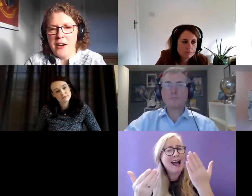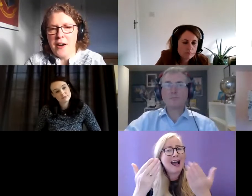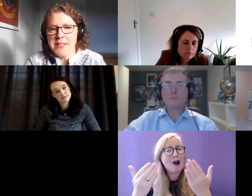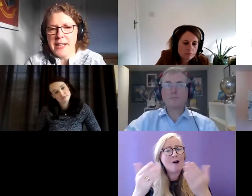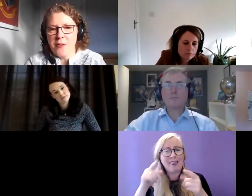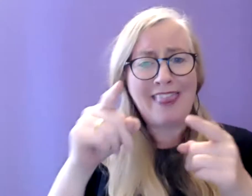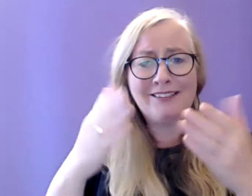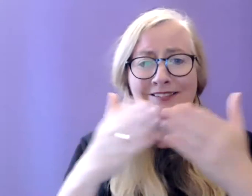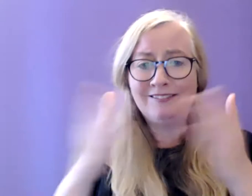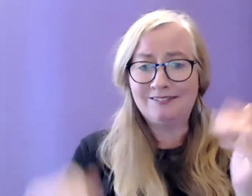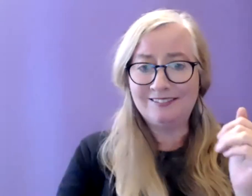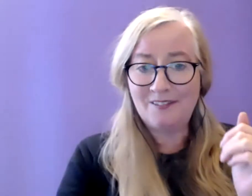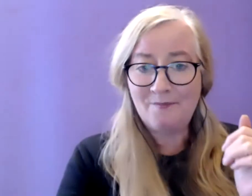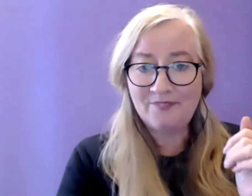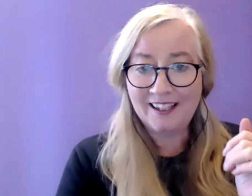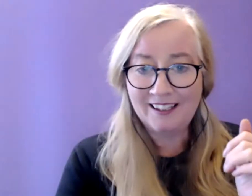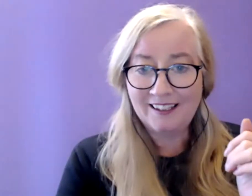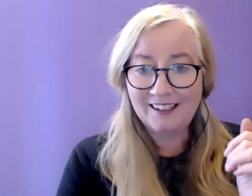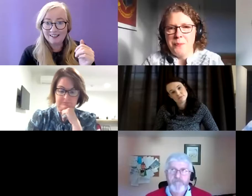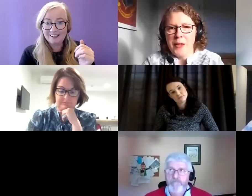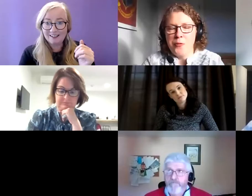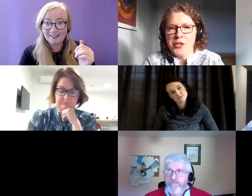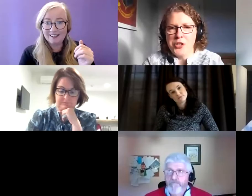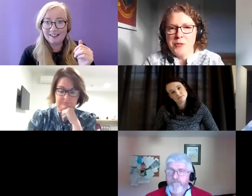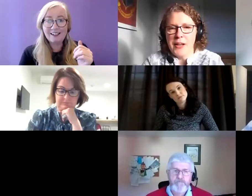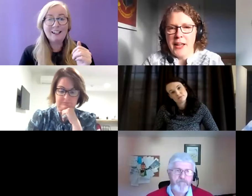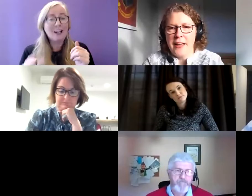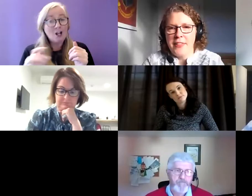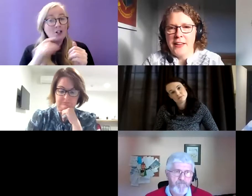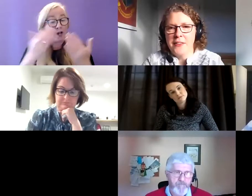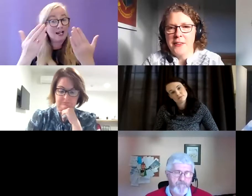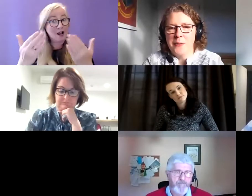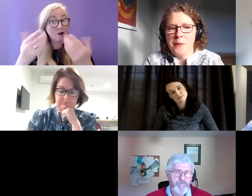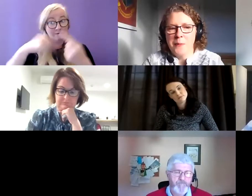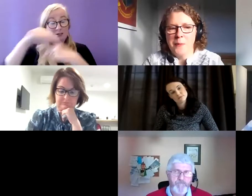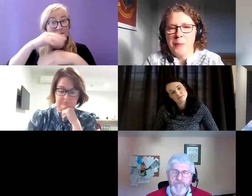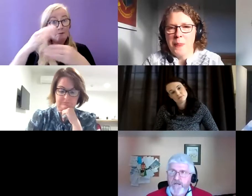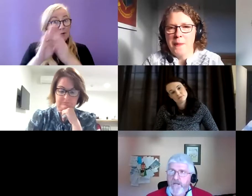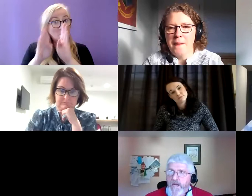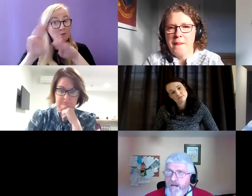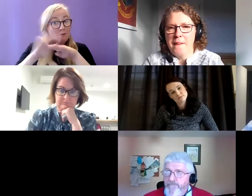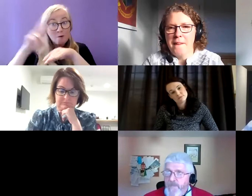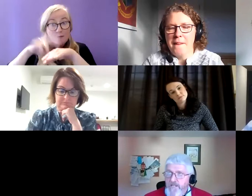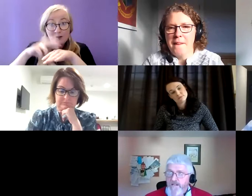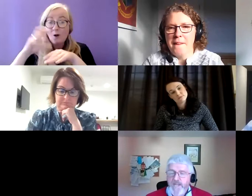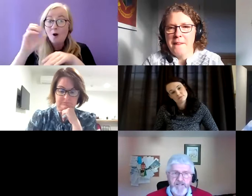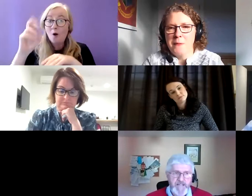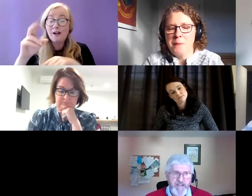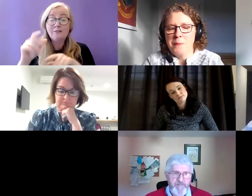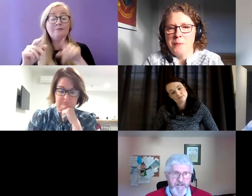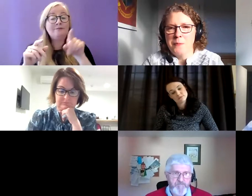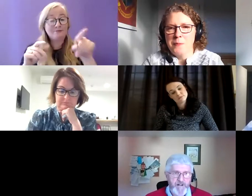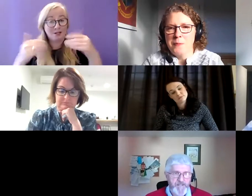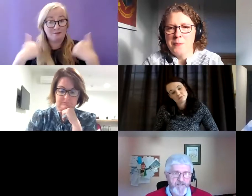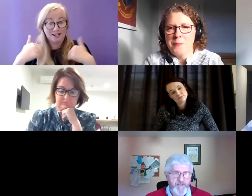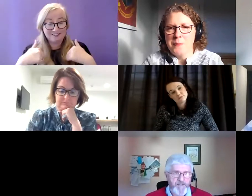in general are staff becoming much more efficient if you like at that I think like